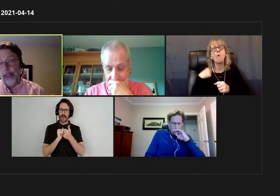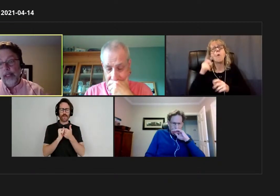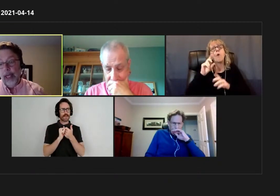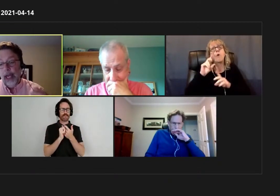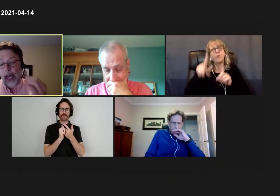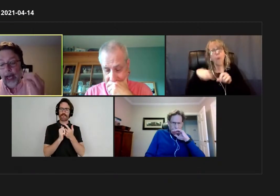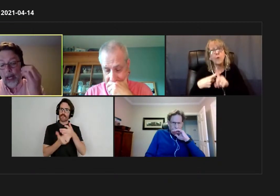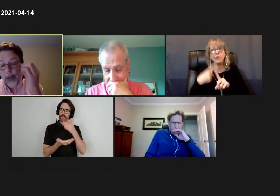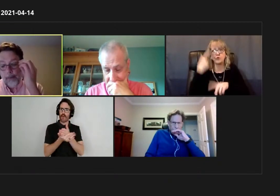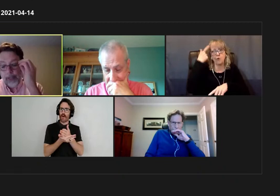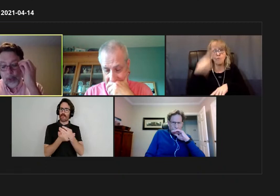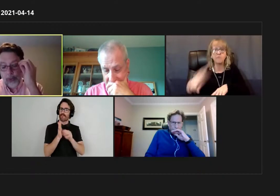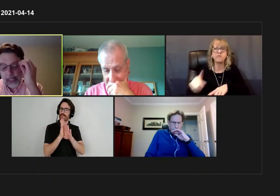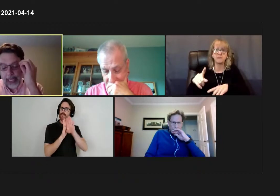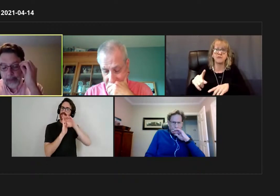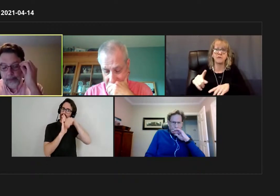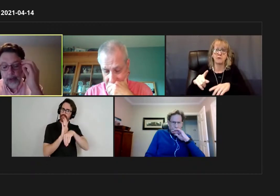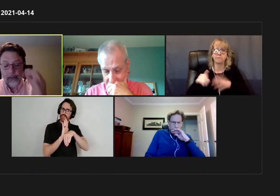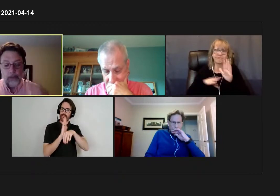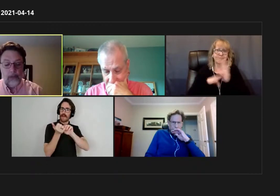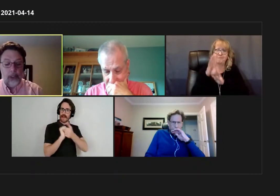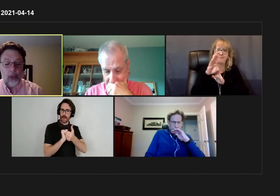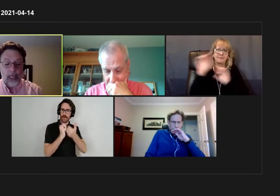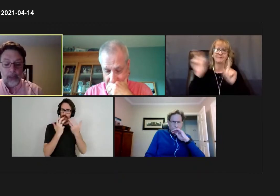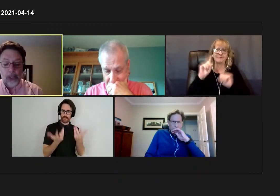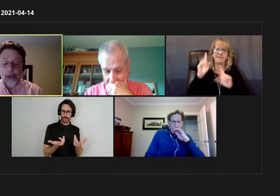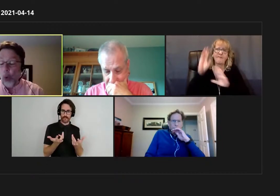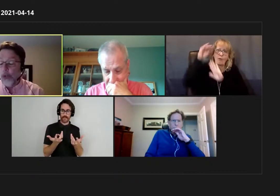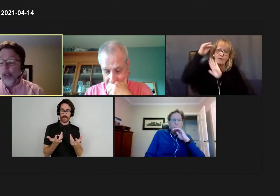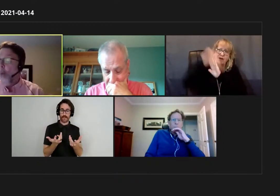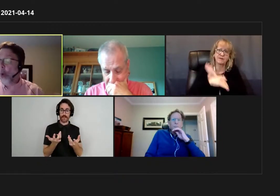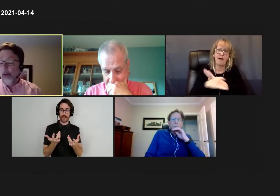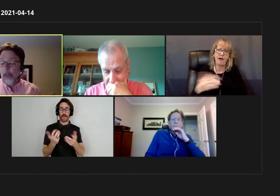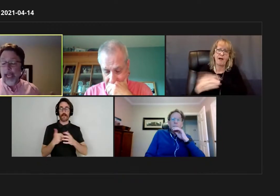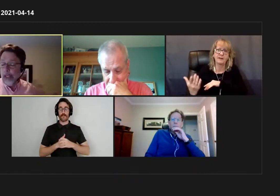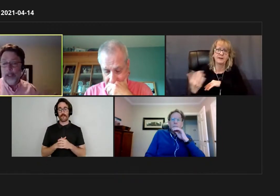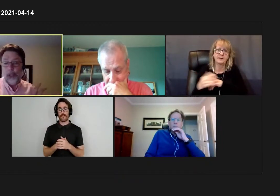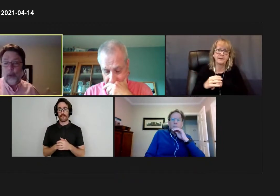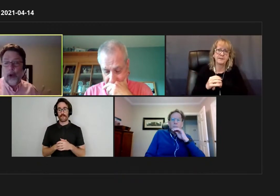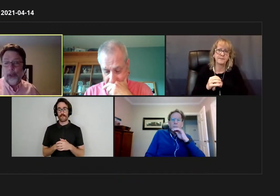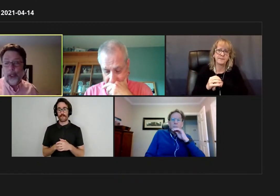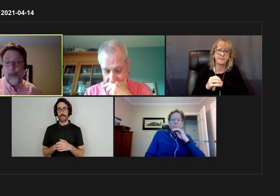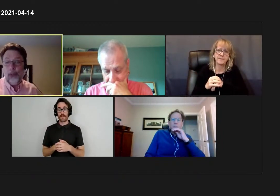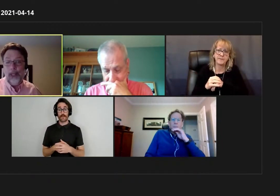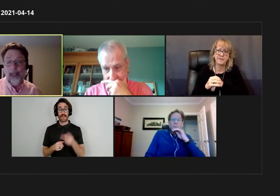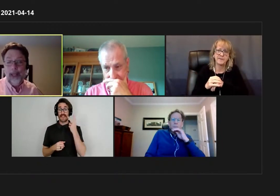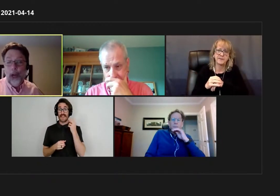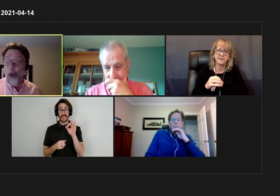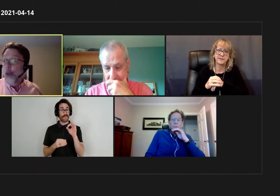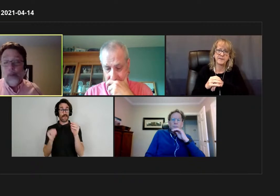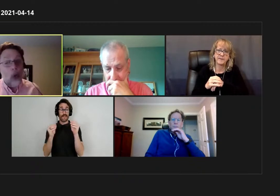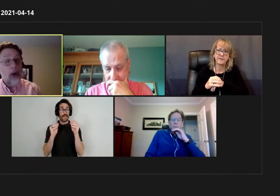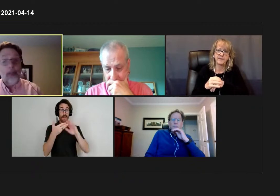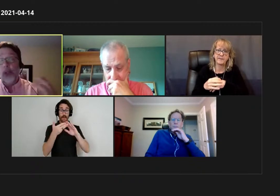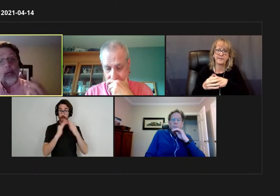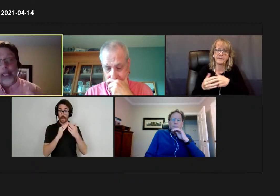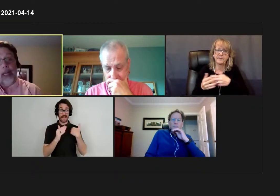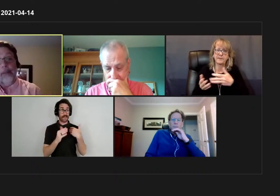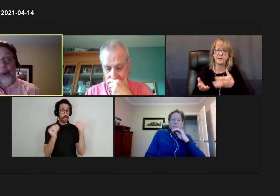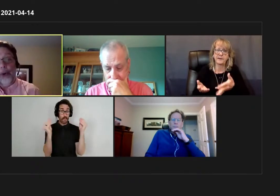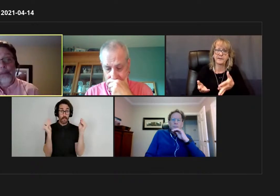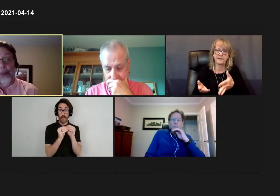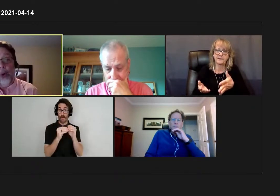this. So it was less about the transmission. Of course, the more cases there are in the community, the more that's going to